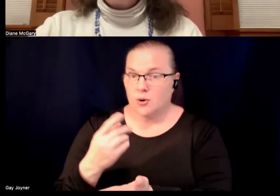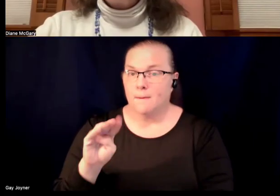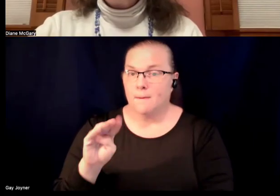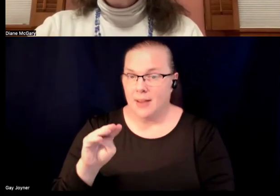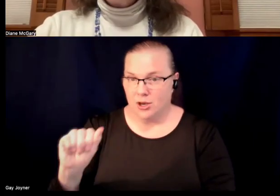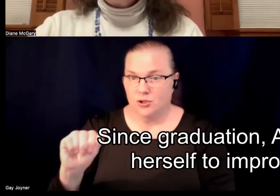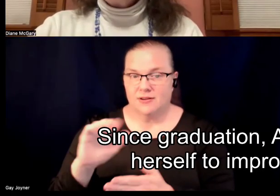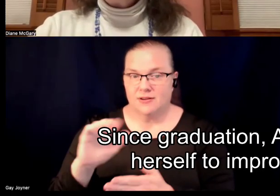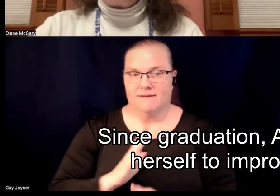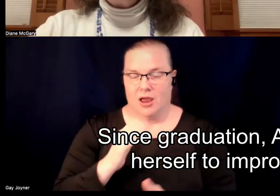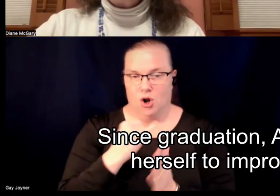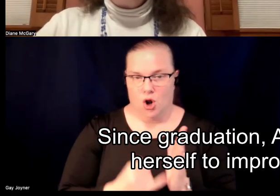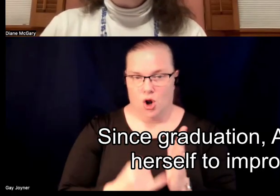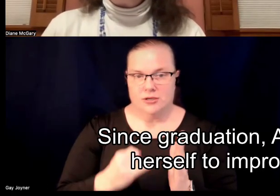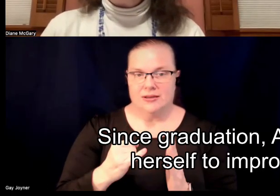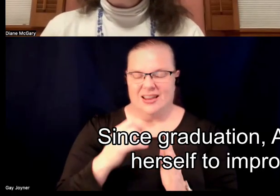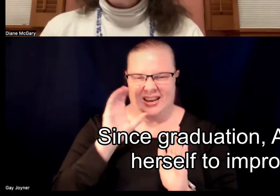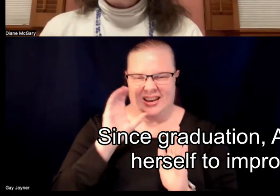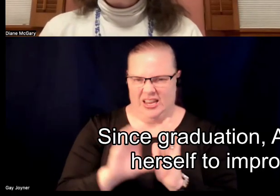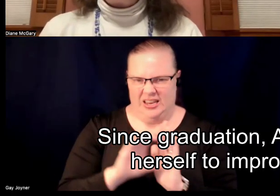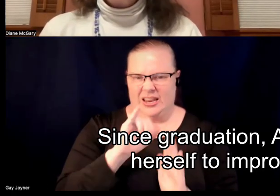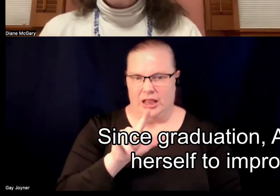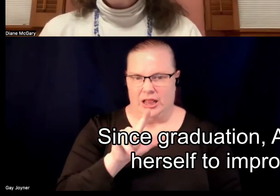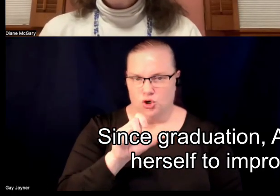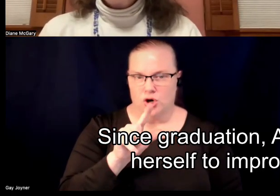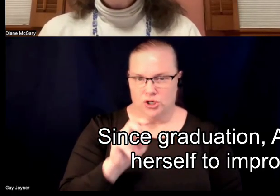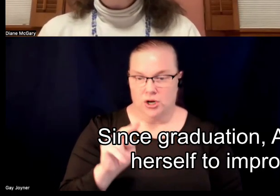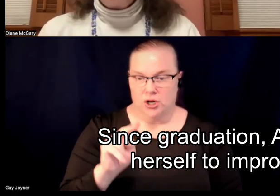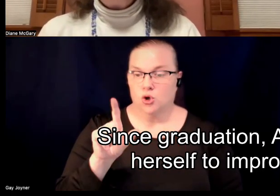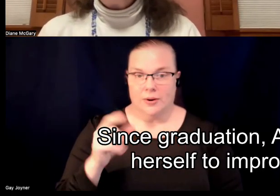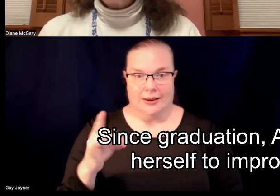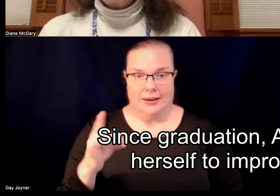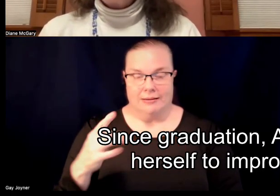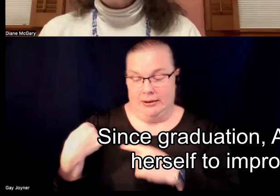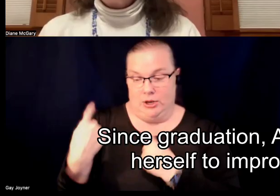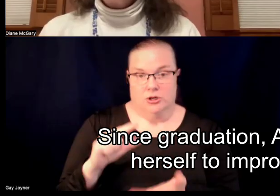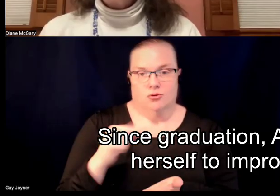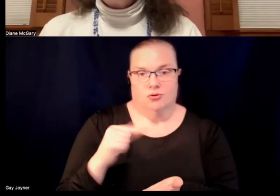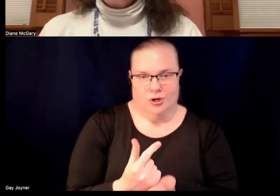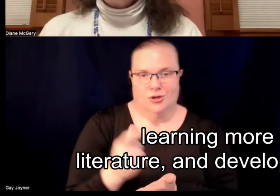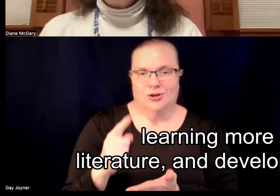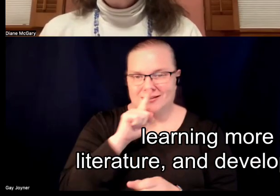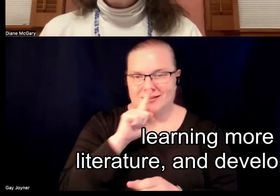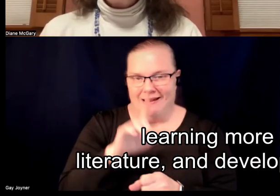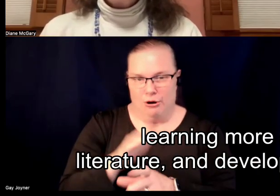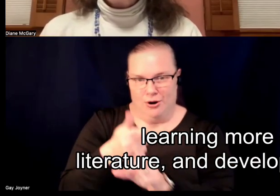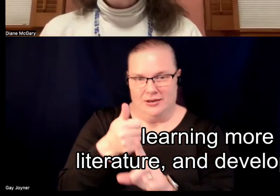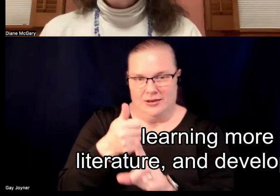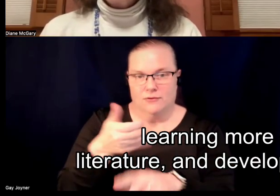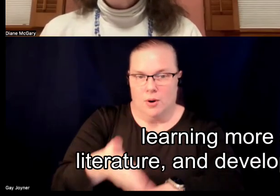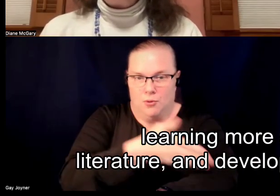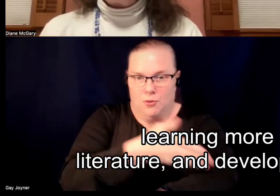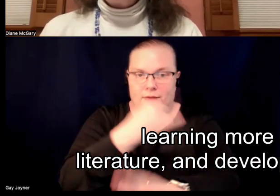2018. Since graduation, Ariana has dedicated herself to improving artistic skills, learning more about